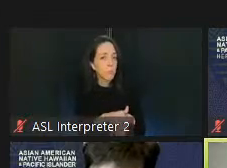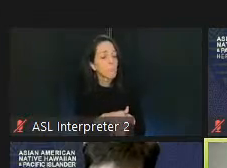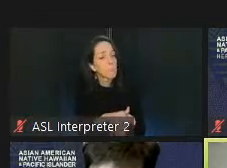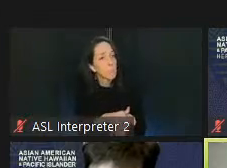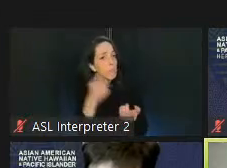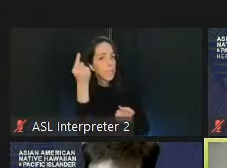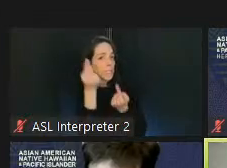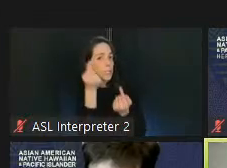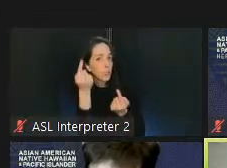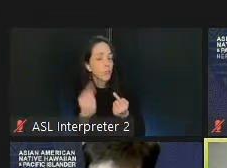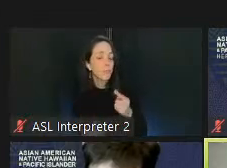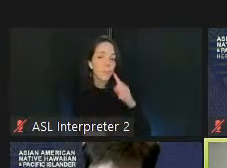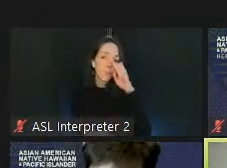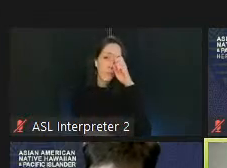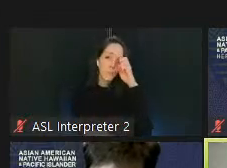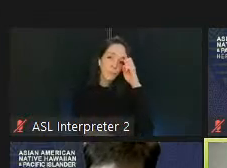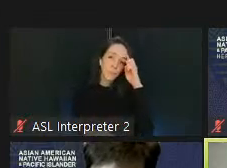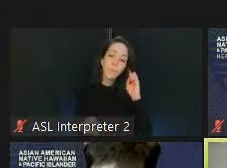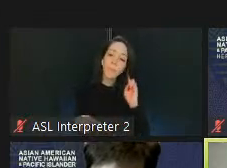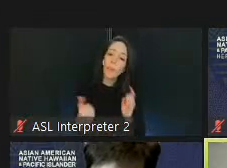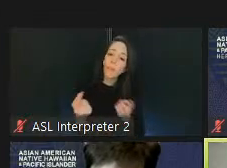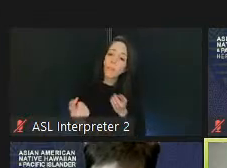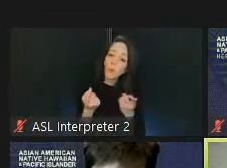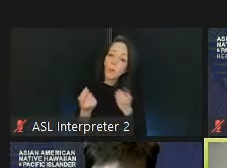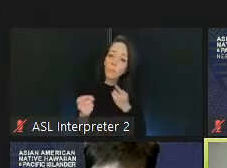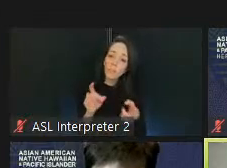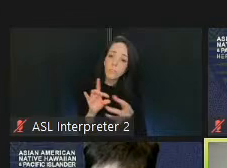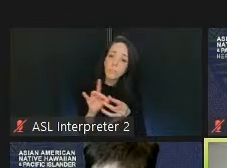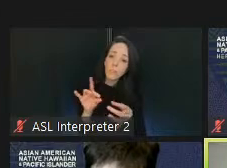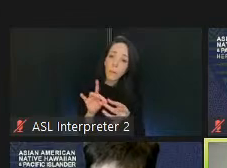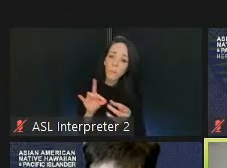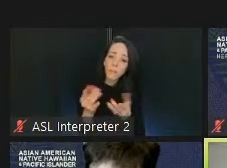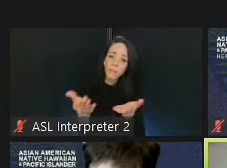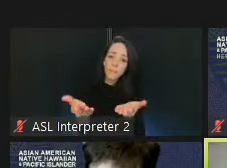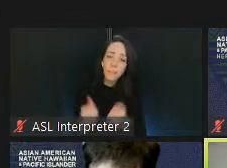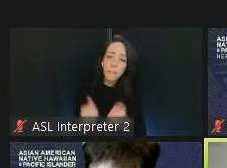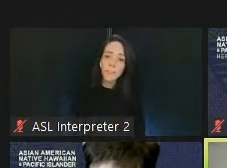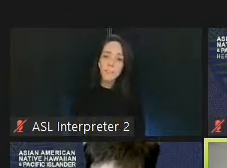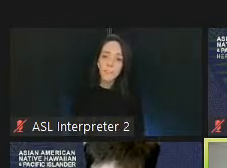Any other comments or questions before we move on?